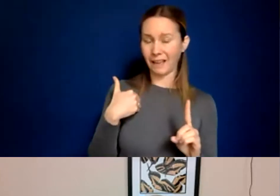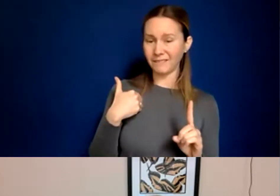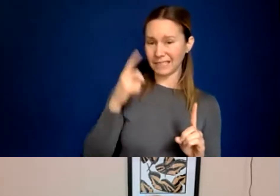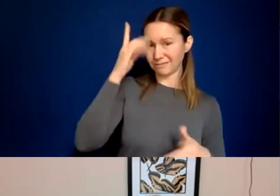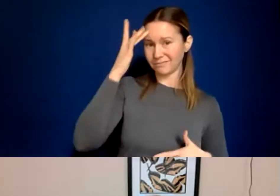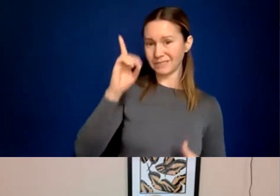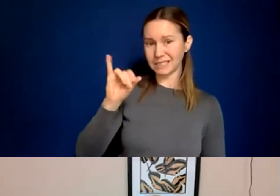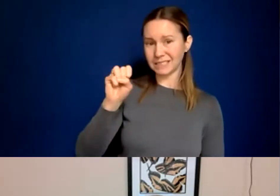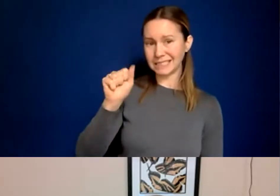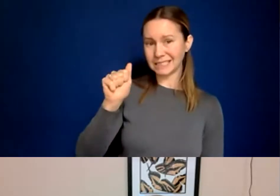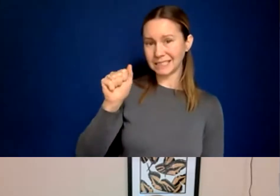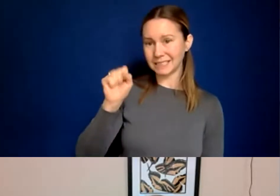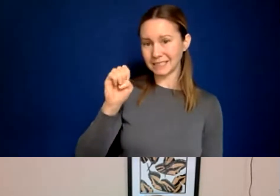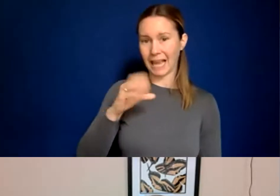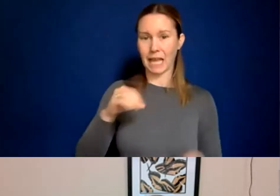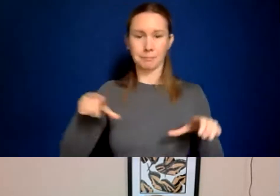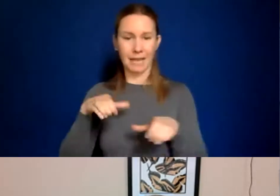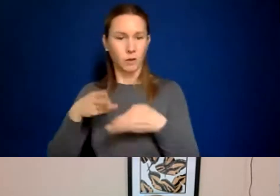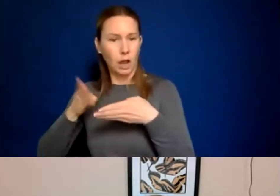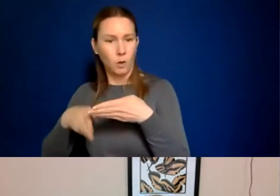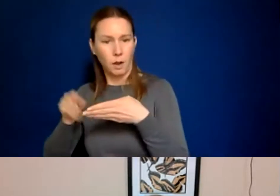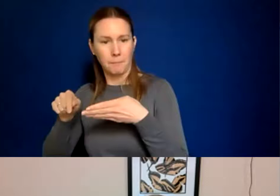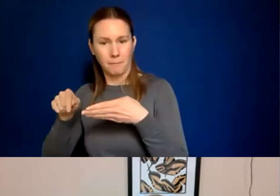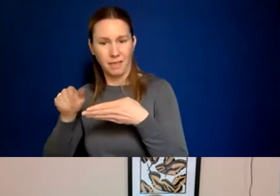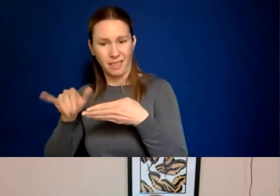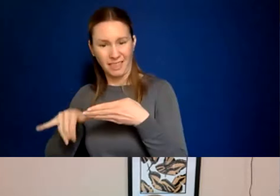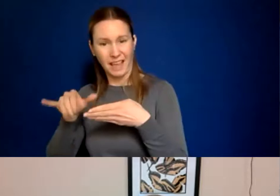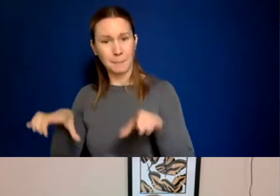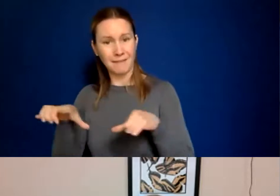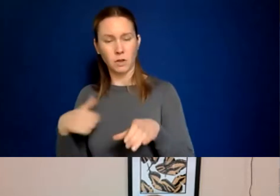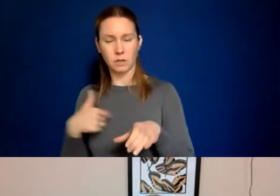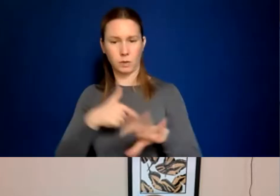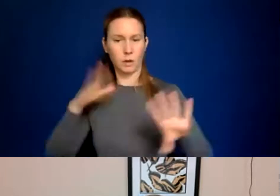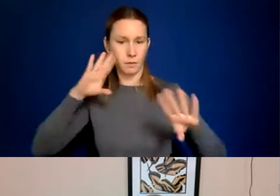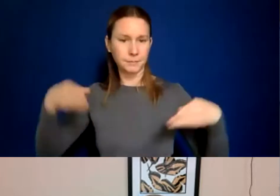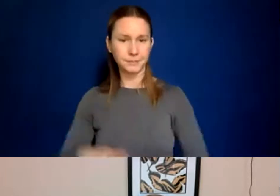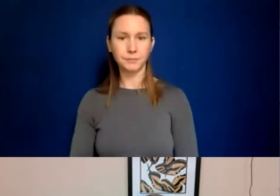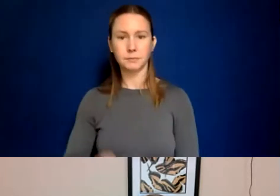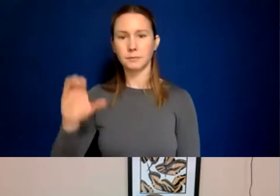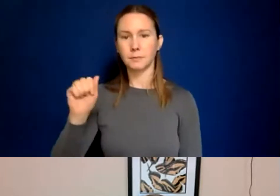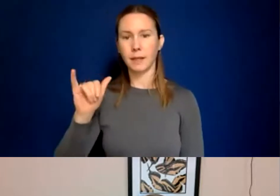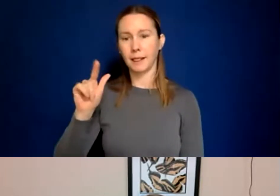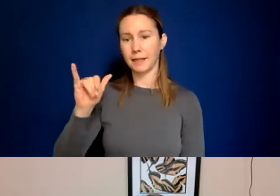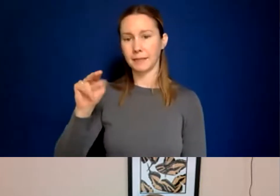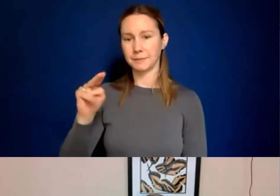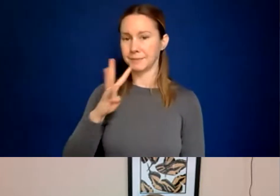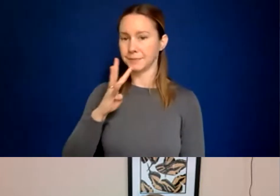outcomes. So that's what we are working on. Right. And in terms of behavioral health,